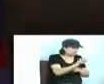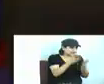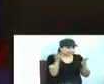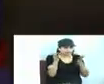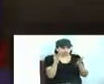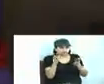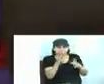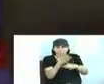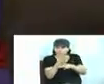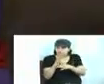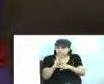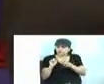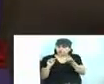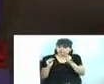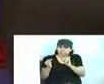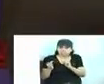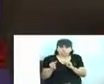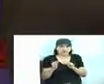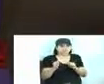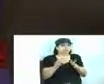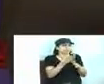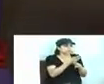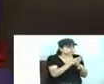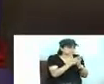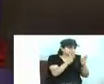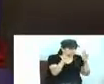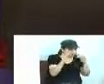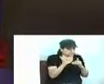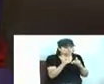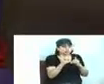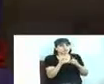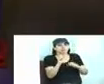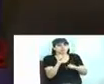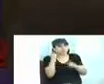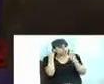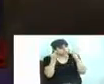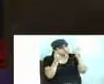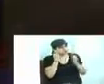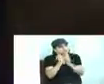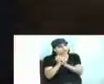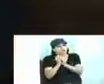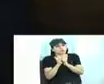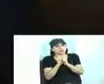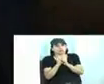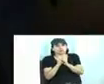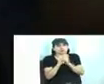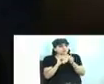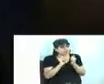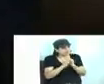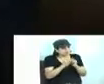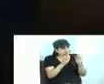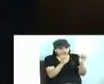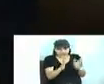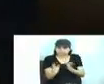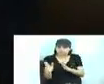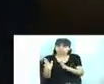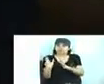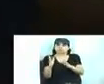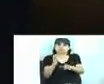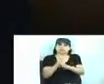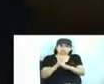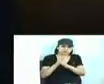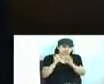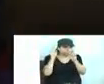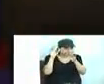shared our hurts and we shared our hopes and we wondered together, how do we organize ourselves so that we can take the magic of the